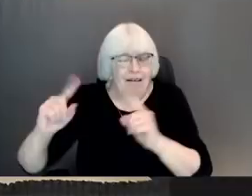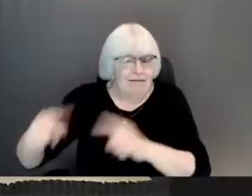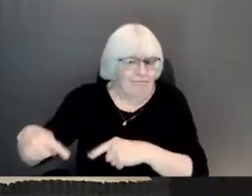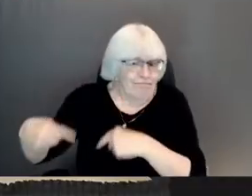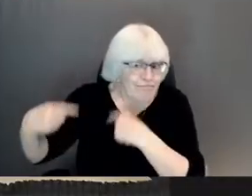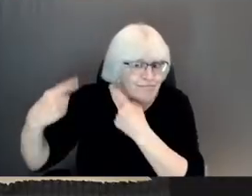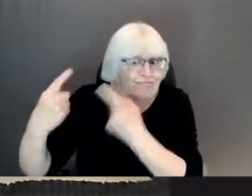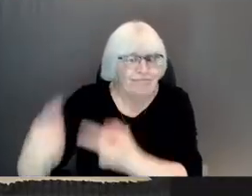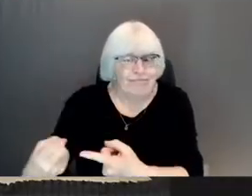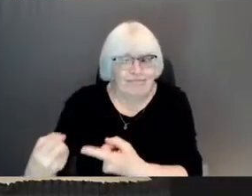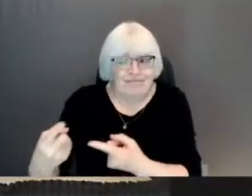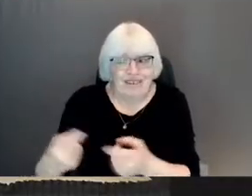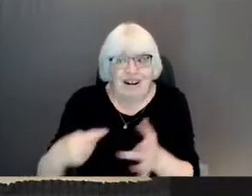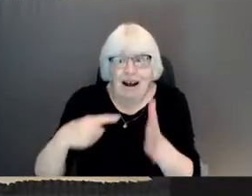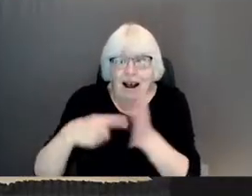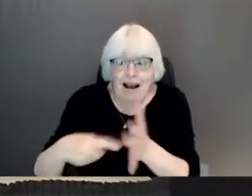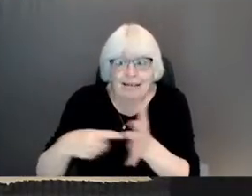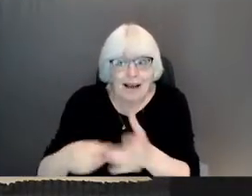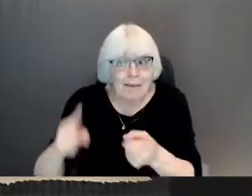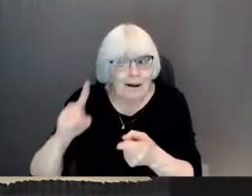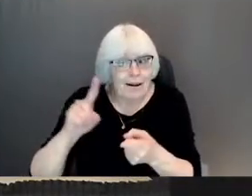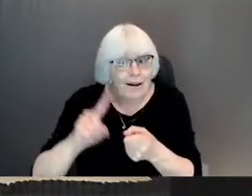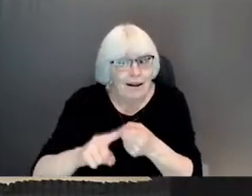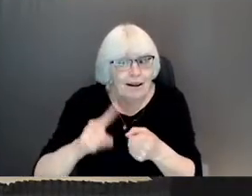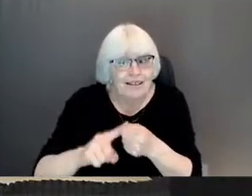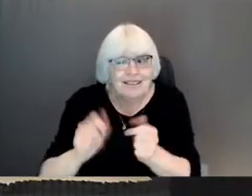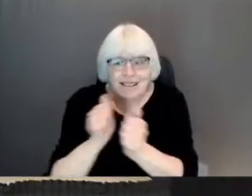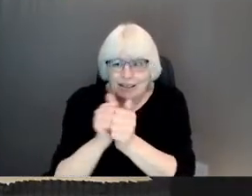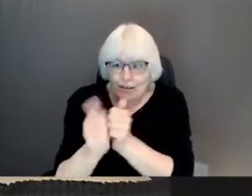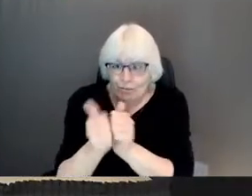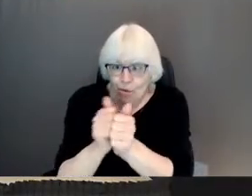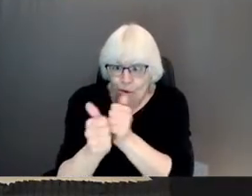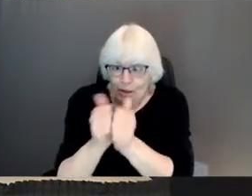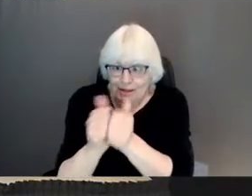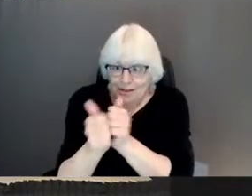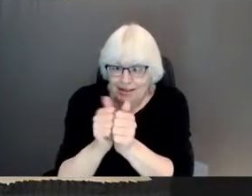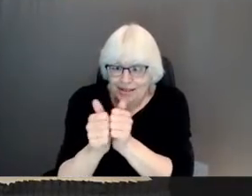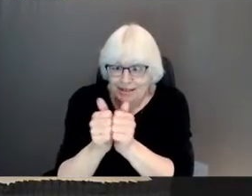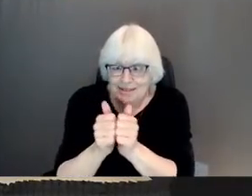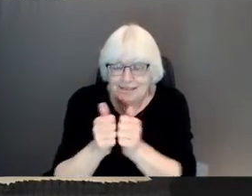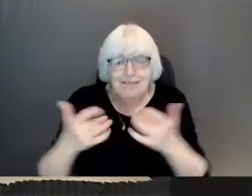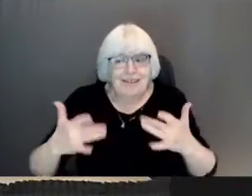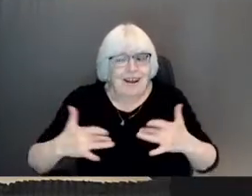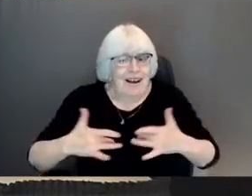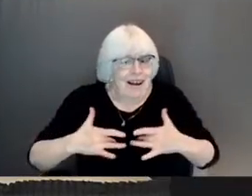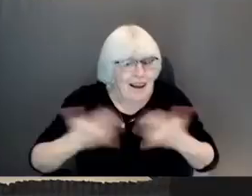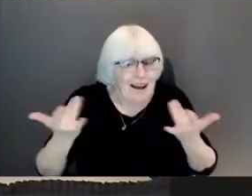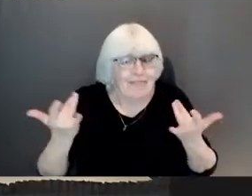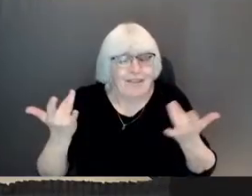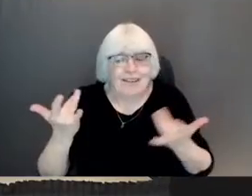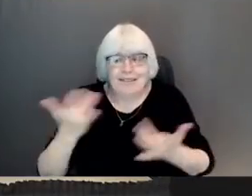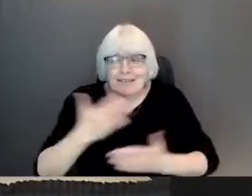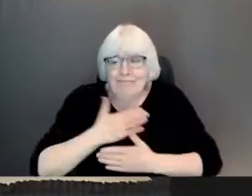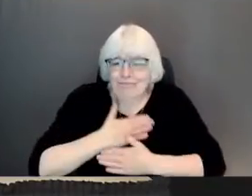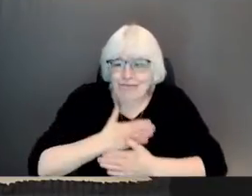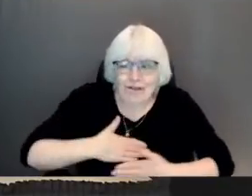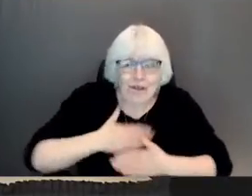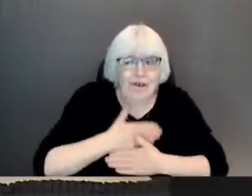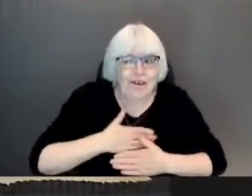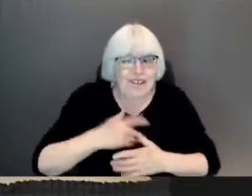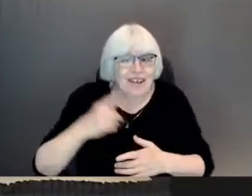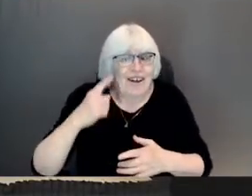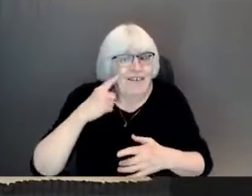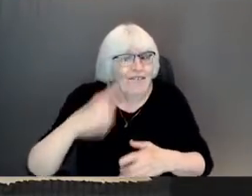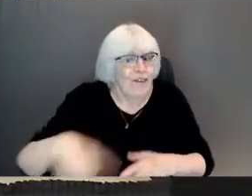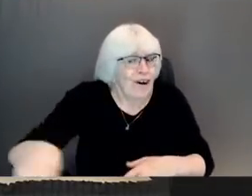and activities, particularly for our younger population. Nobody loves sports more than